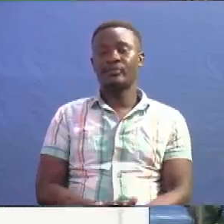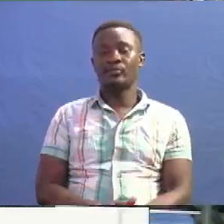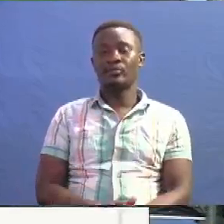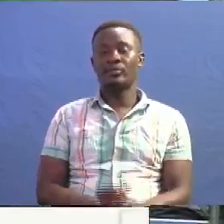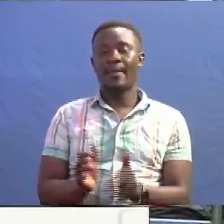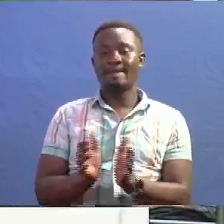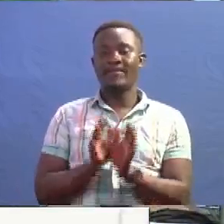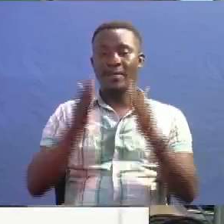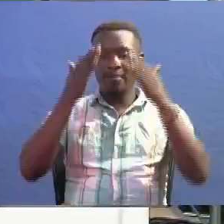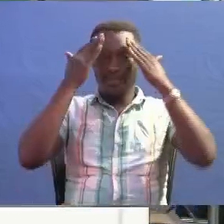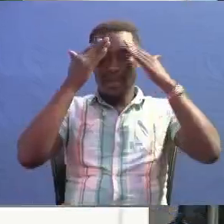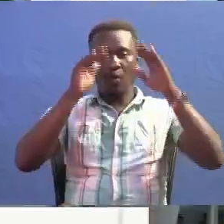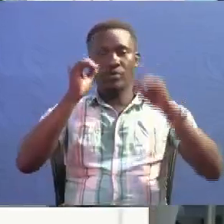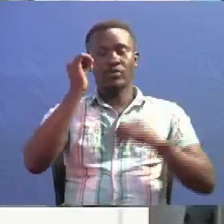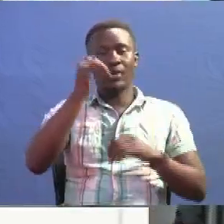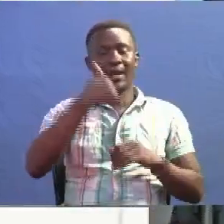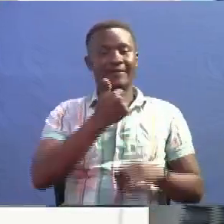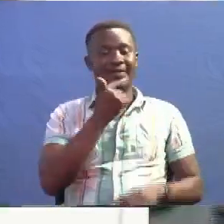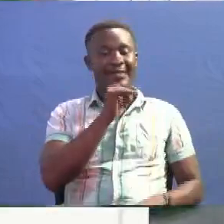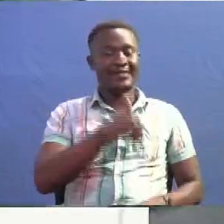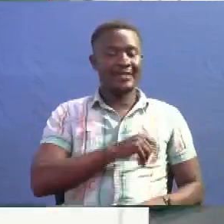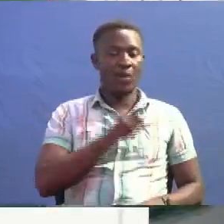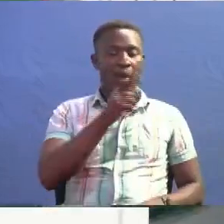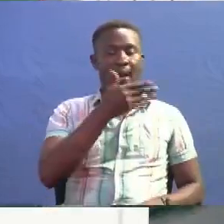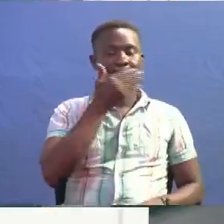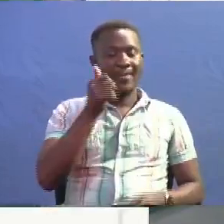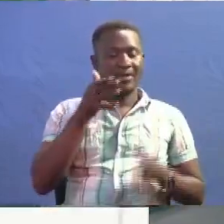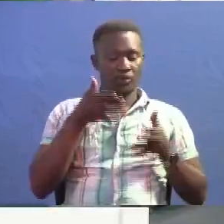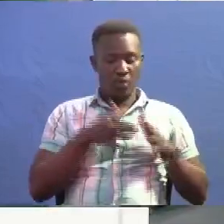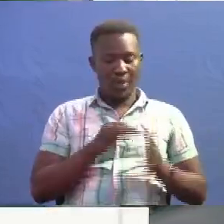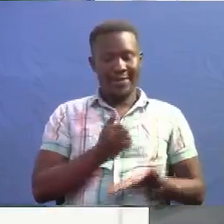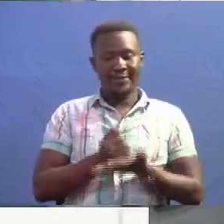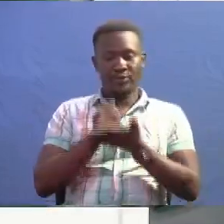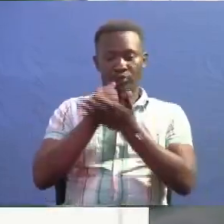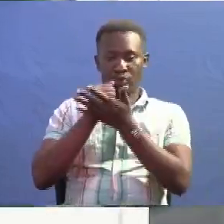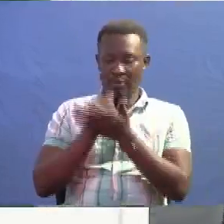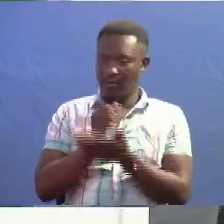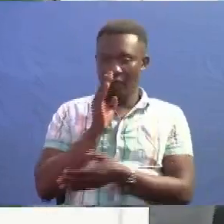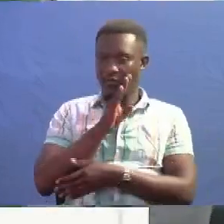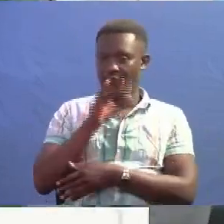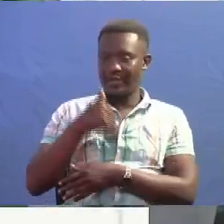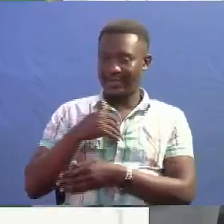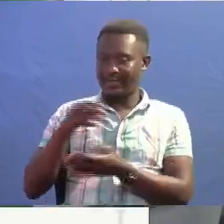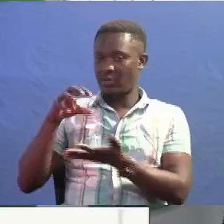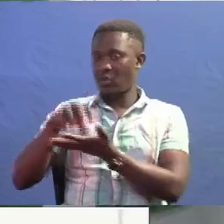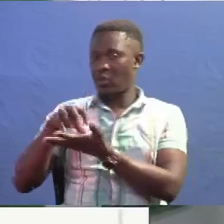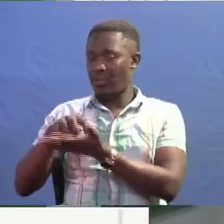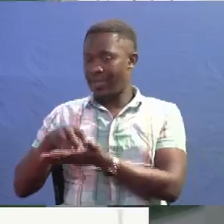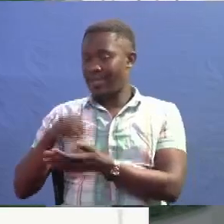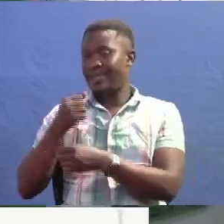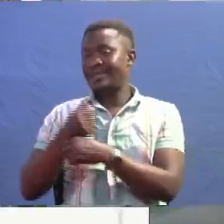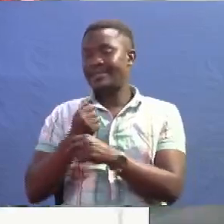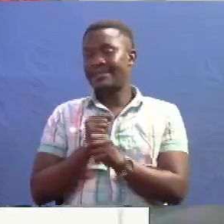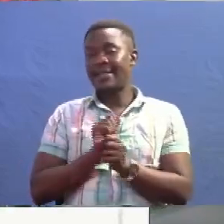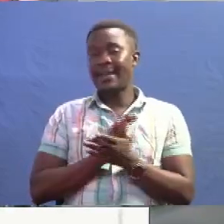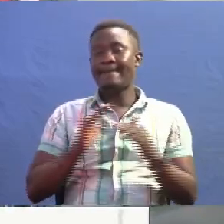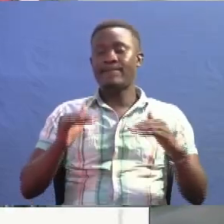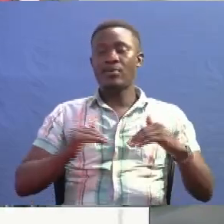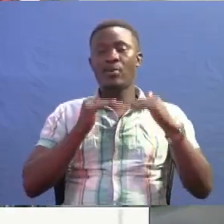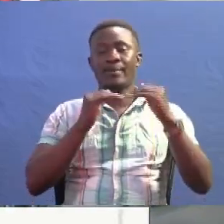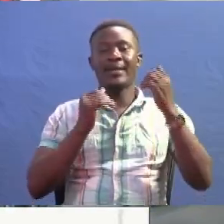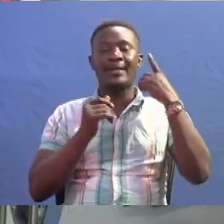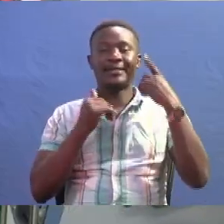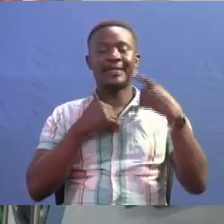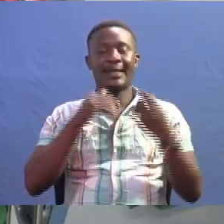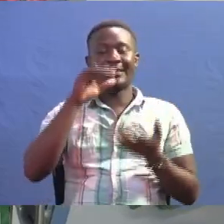Public awareness campaigns have been termed as one of the best ways to help demystify the conditions, its causes, promoting understanding and